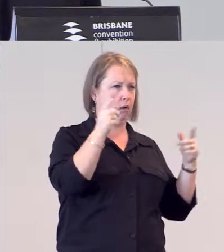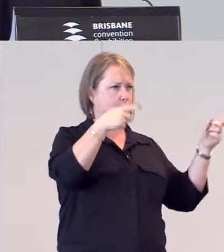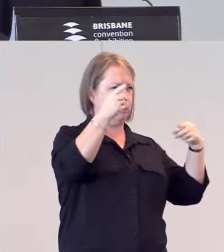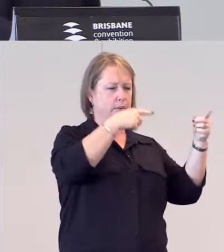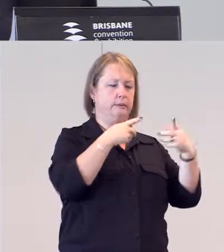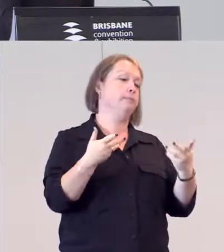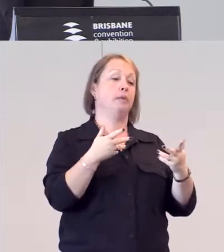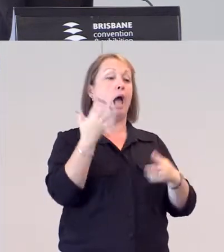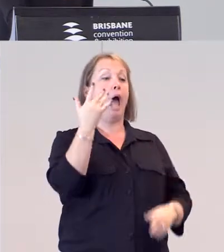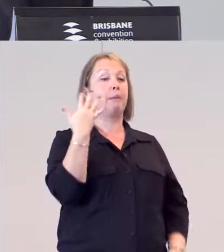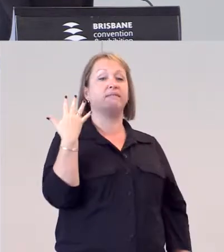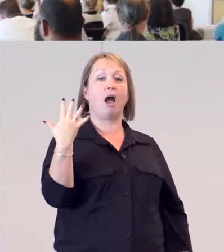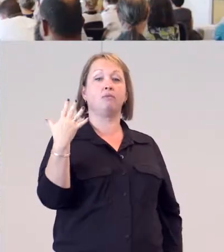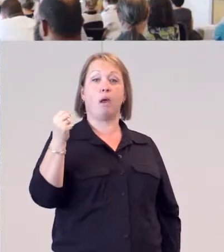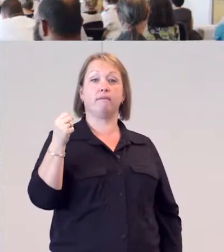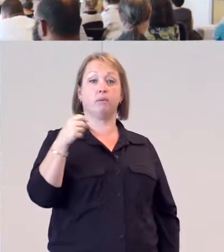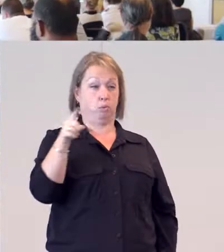how many 5s do we have in the room?